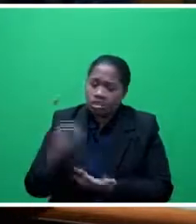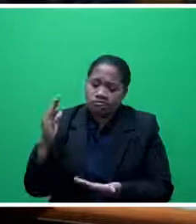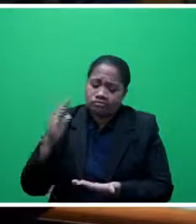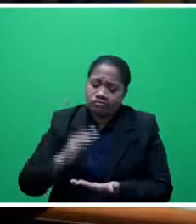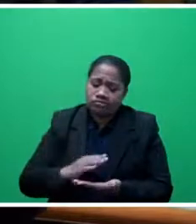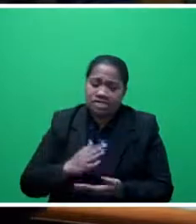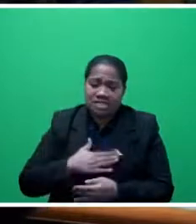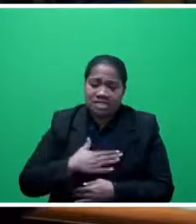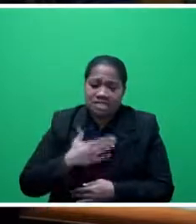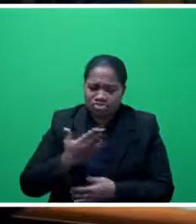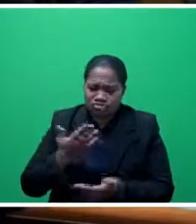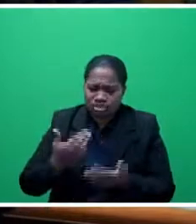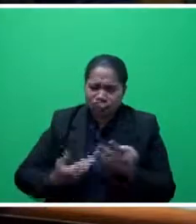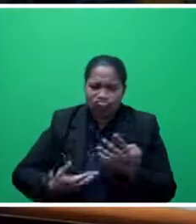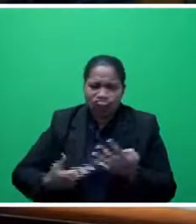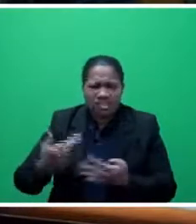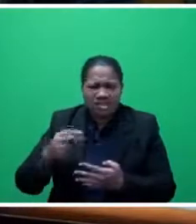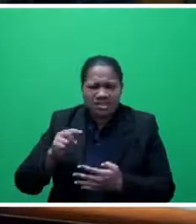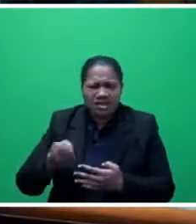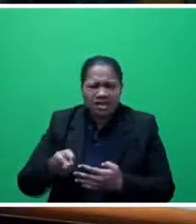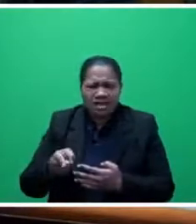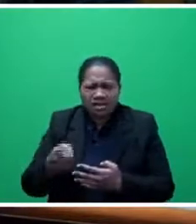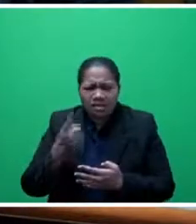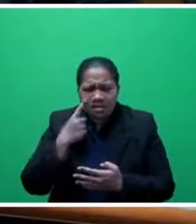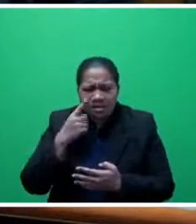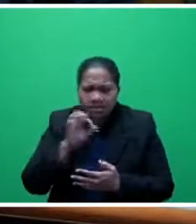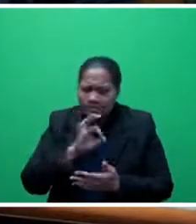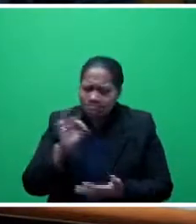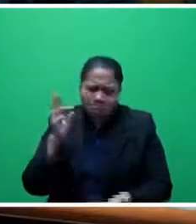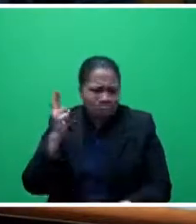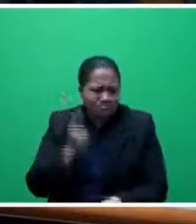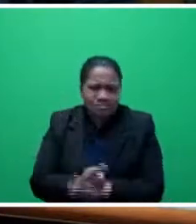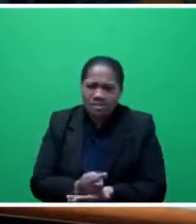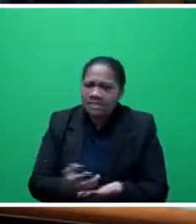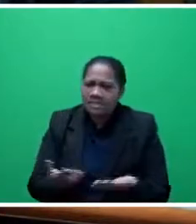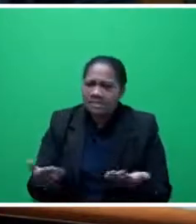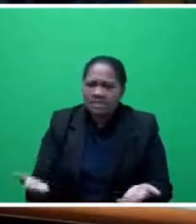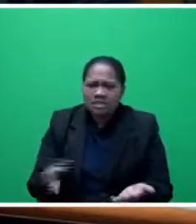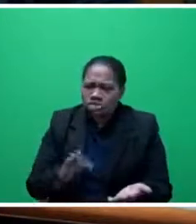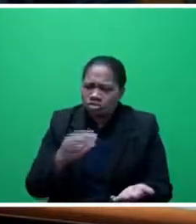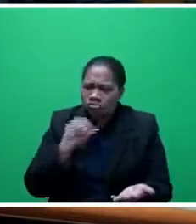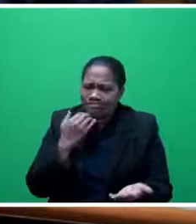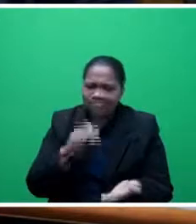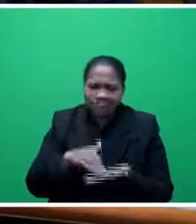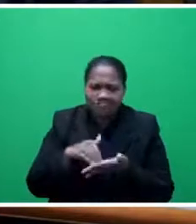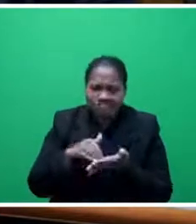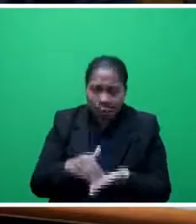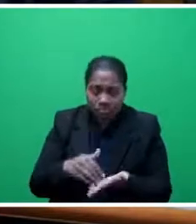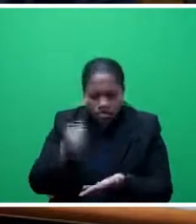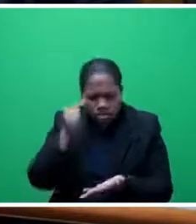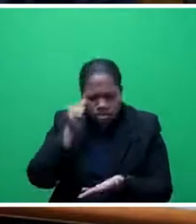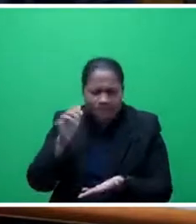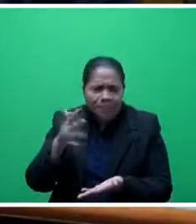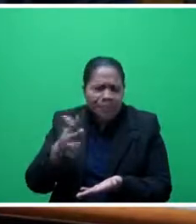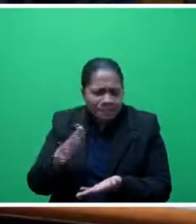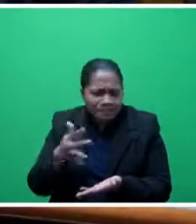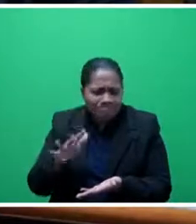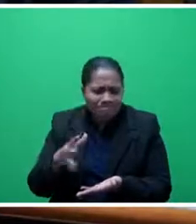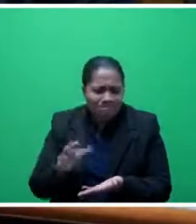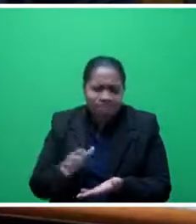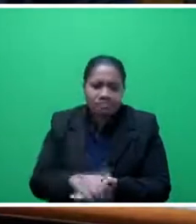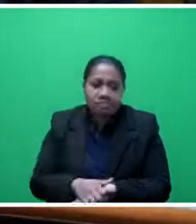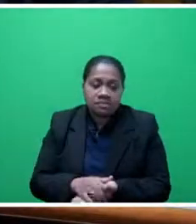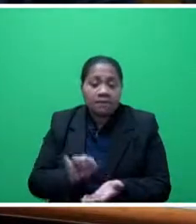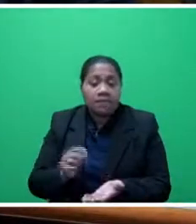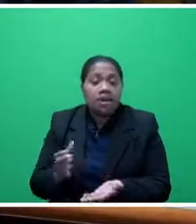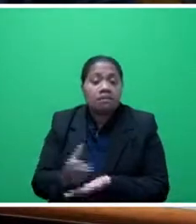So, it's really not too much of help. Okay, it might be temporarily, but the